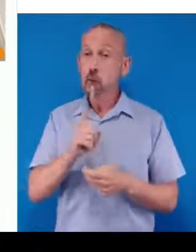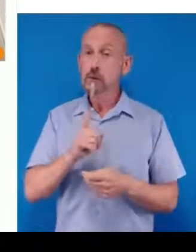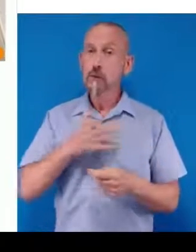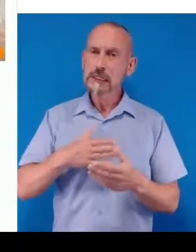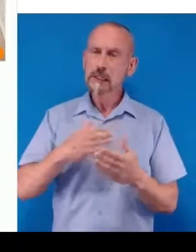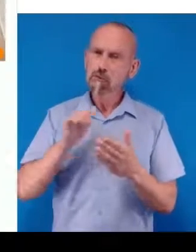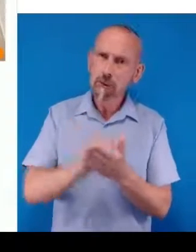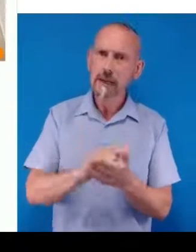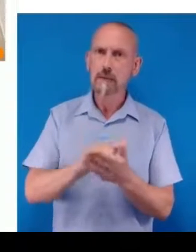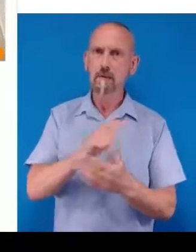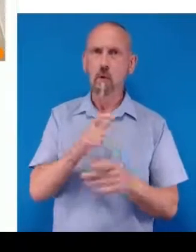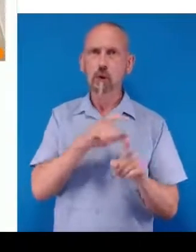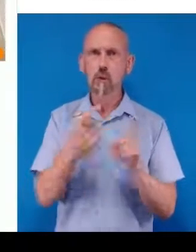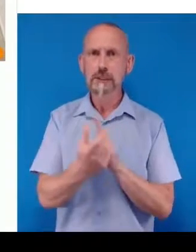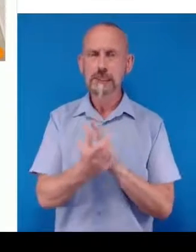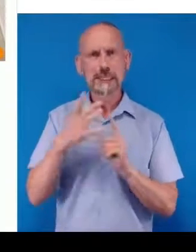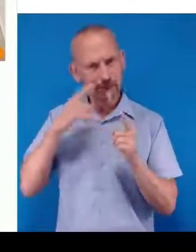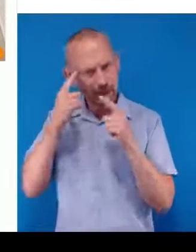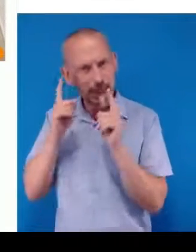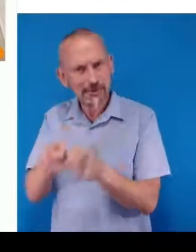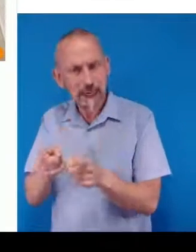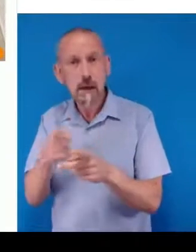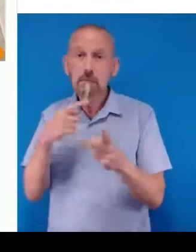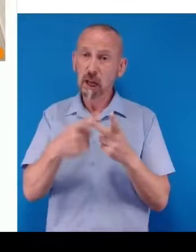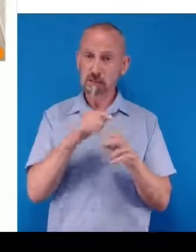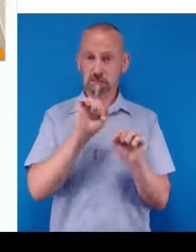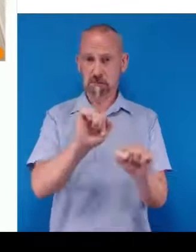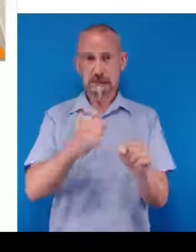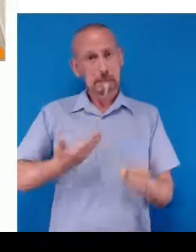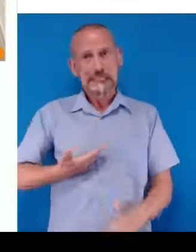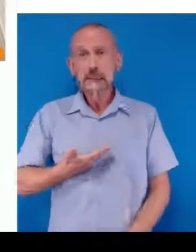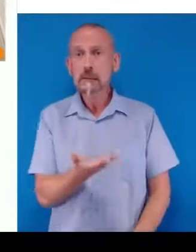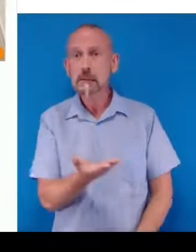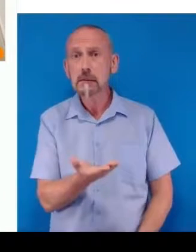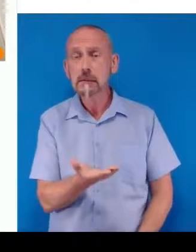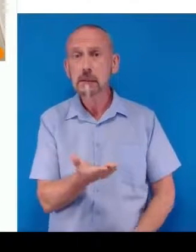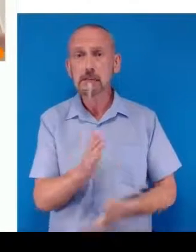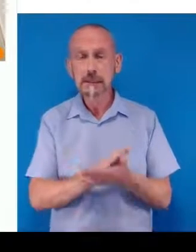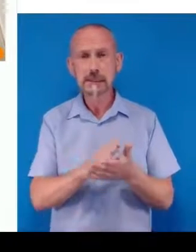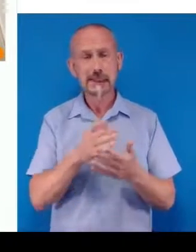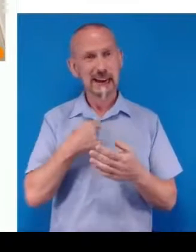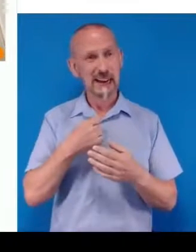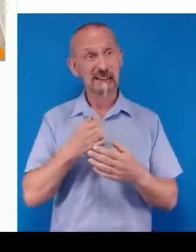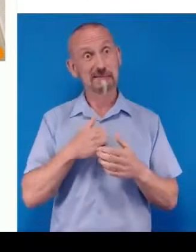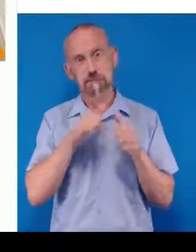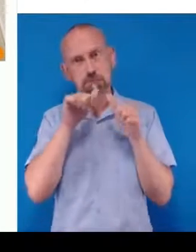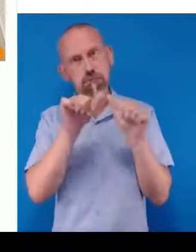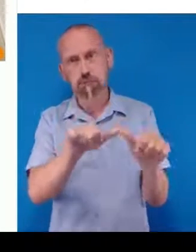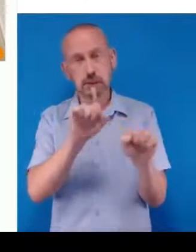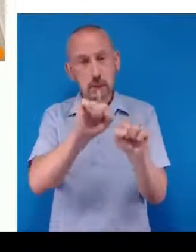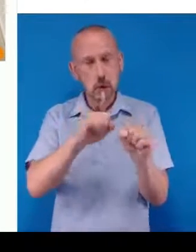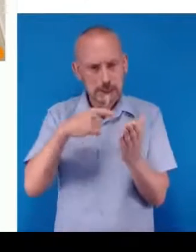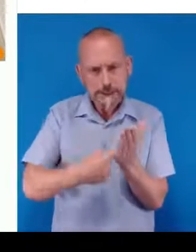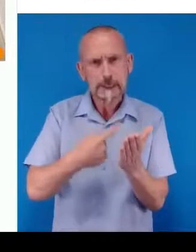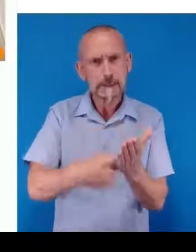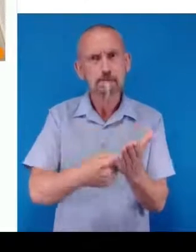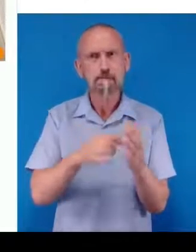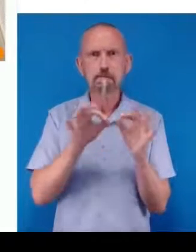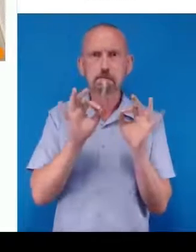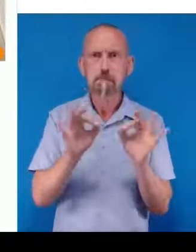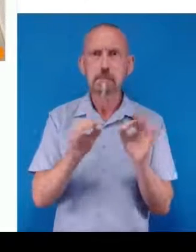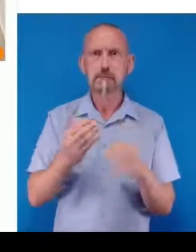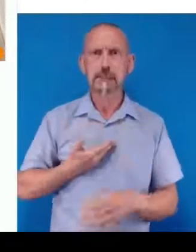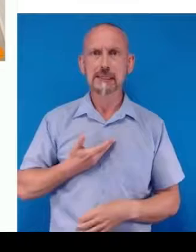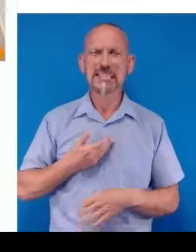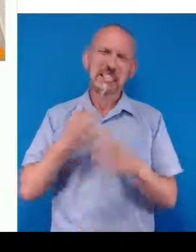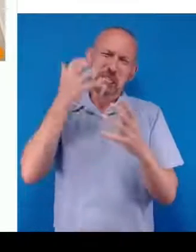also, you're an entrepreneur, and so I just love the business decisions that you made. So, Neil, I sort of stepped in. You might have wanted